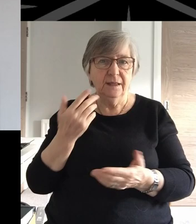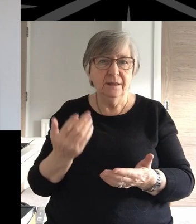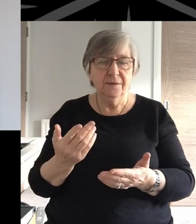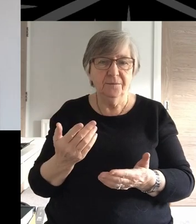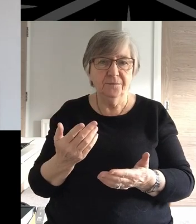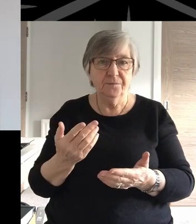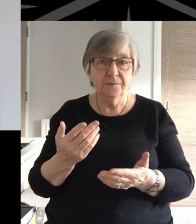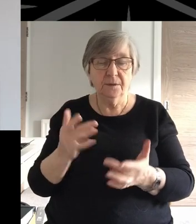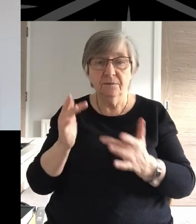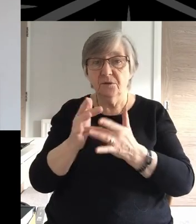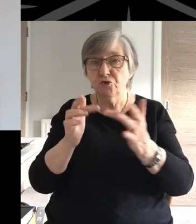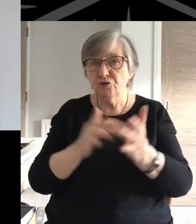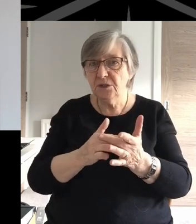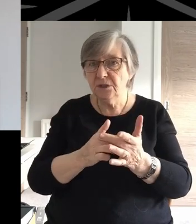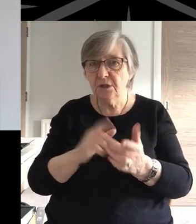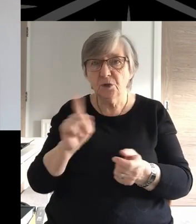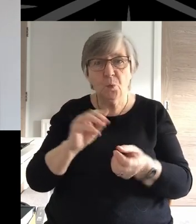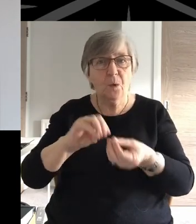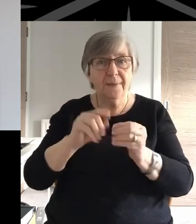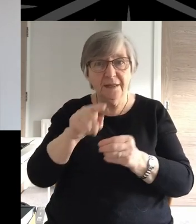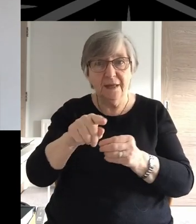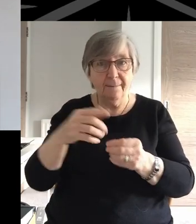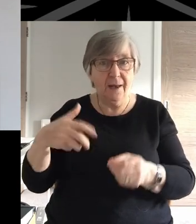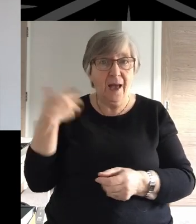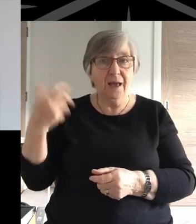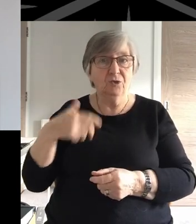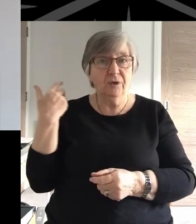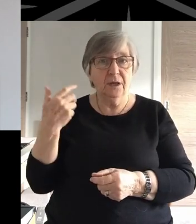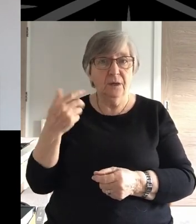For Jesus, what made him angry was injustice.